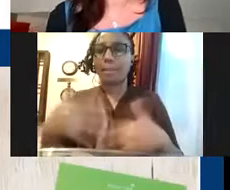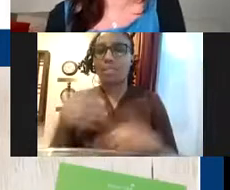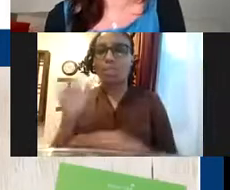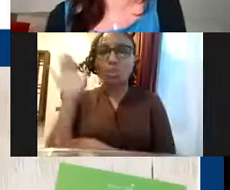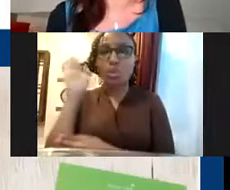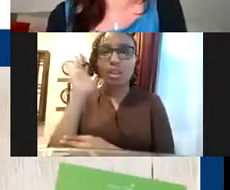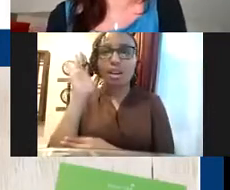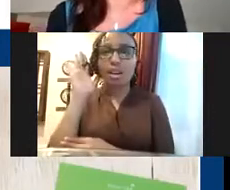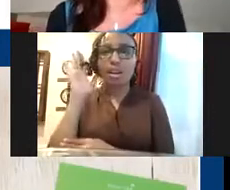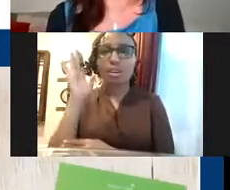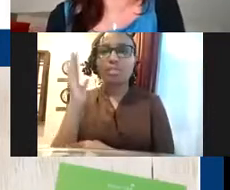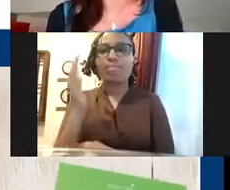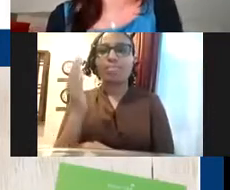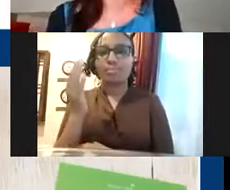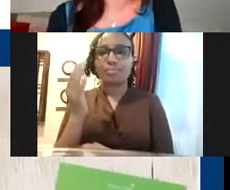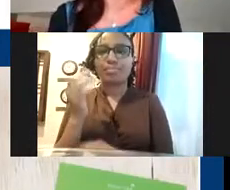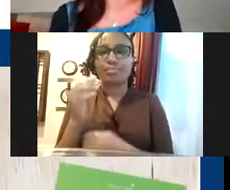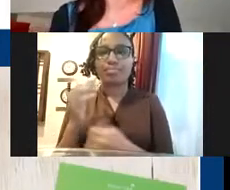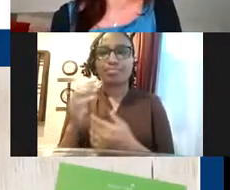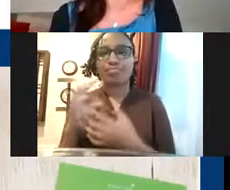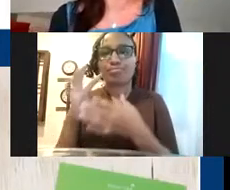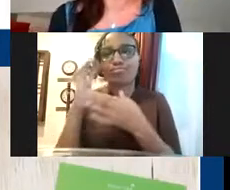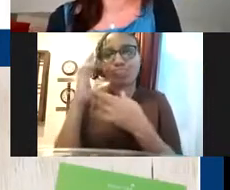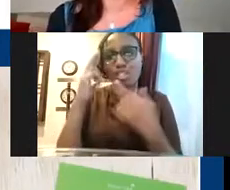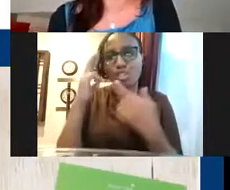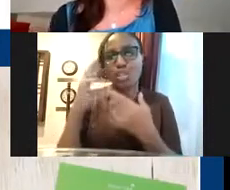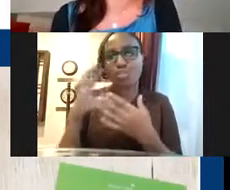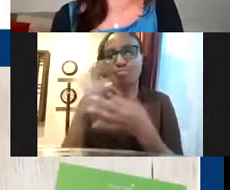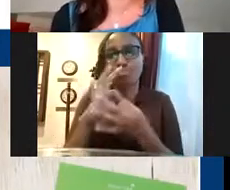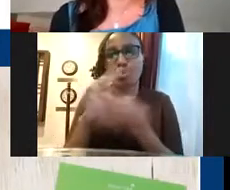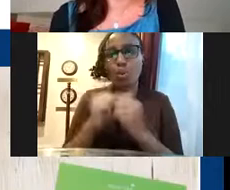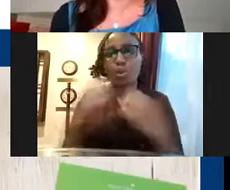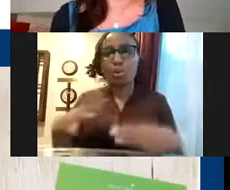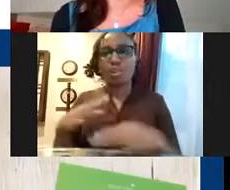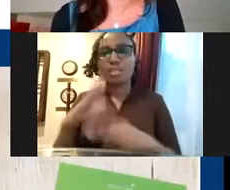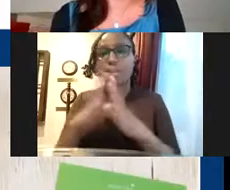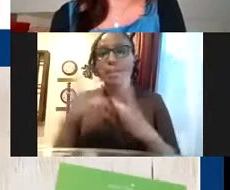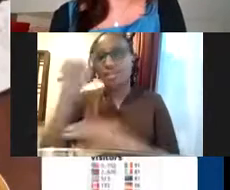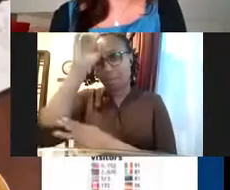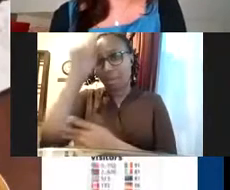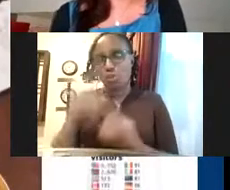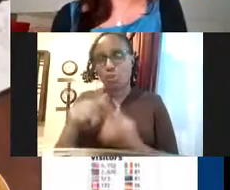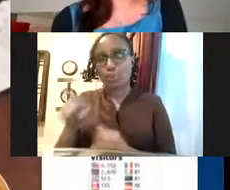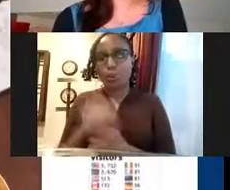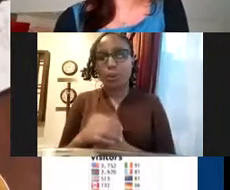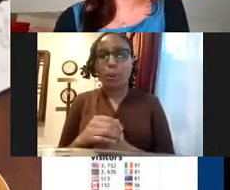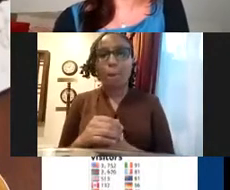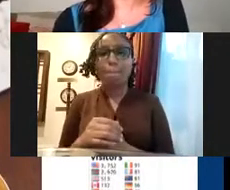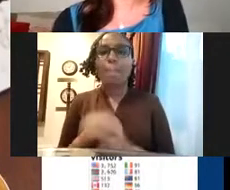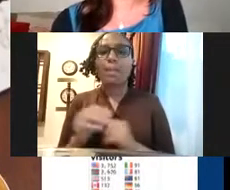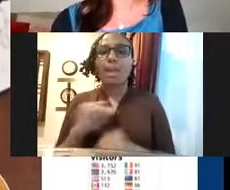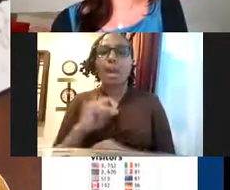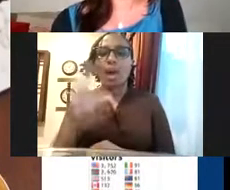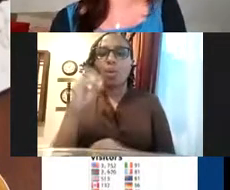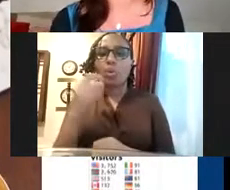I suppose the resonance that's had with people has been a big surprise to you. Yeah, I was wondering as